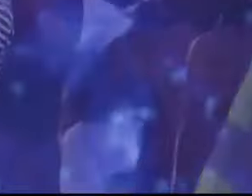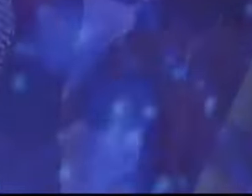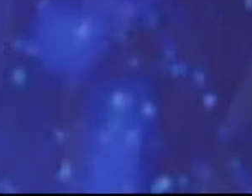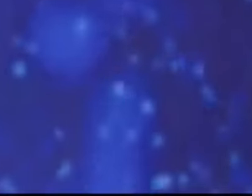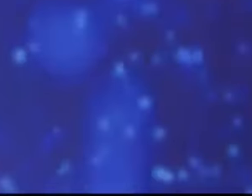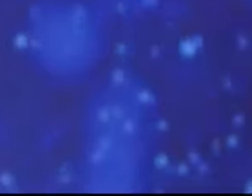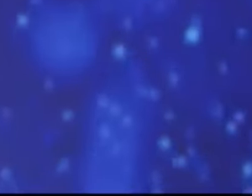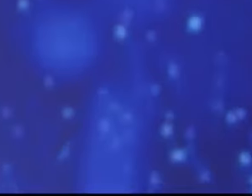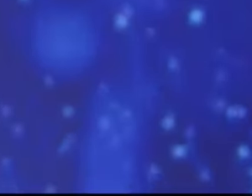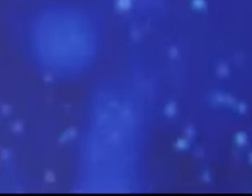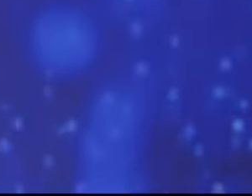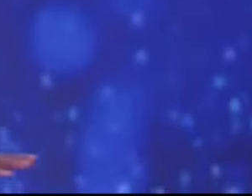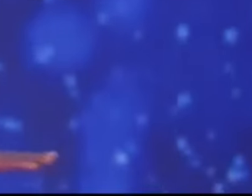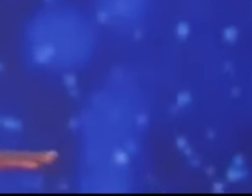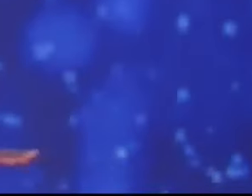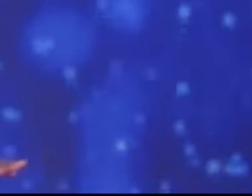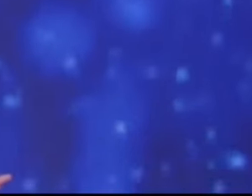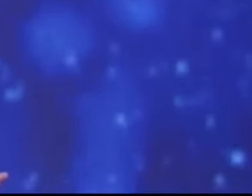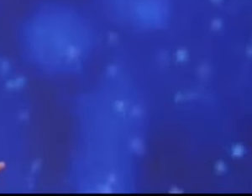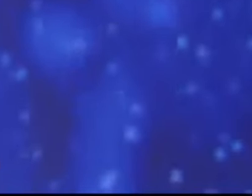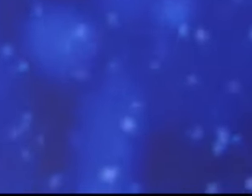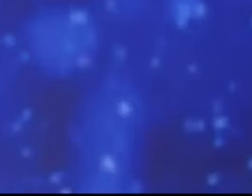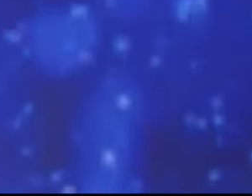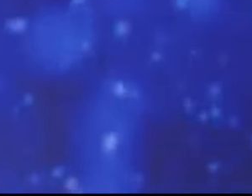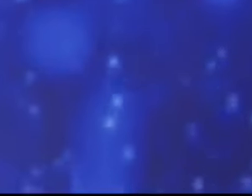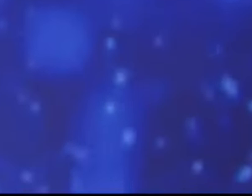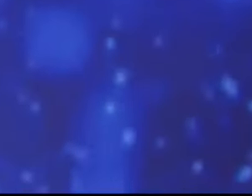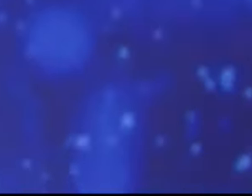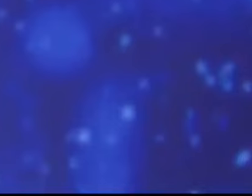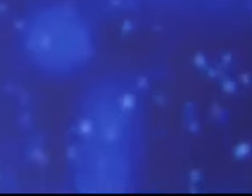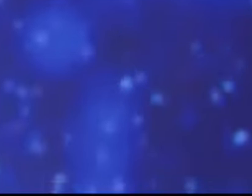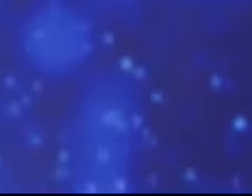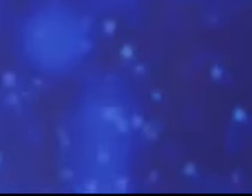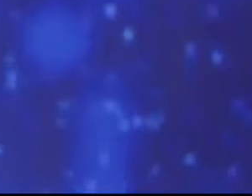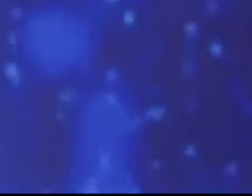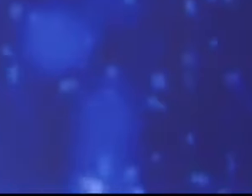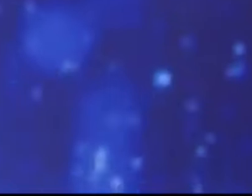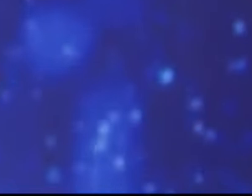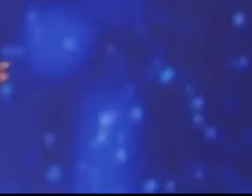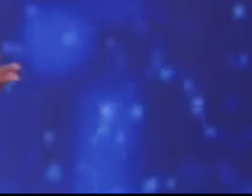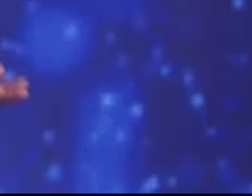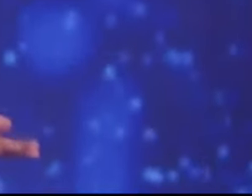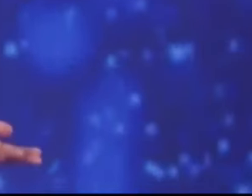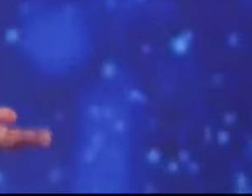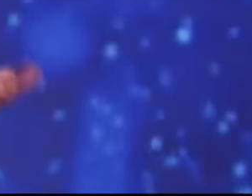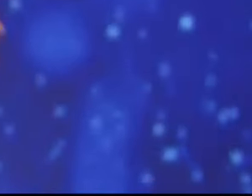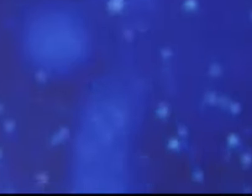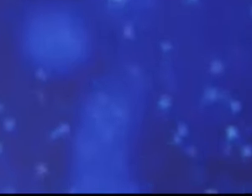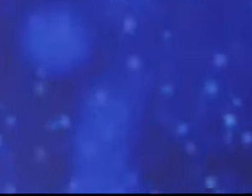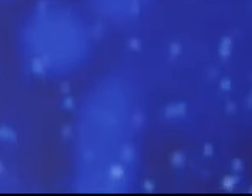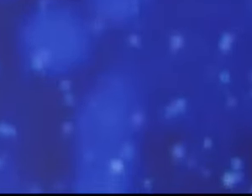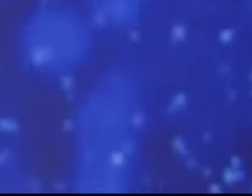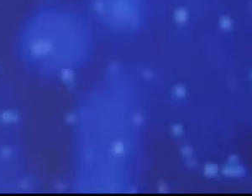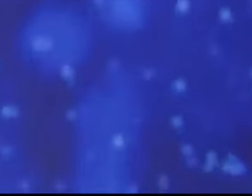Everything you have achieved until this day will be the foundation. You're now coming